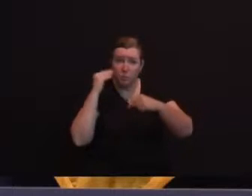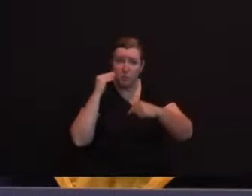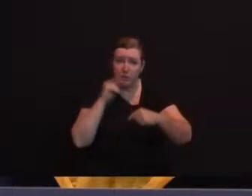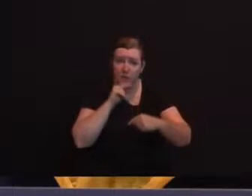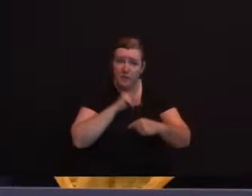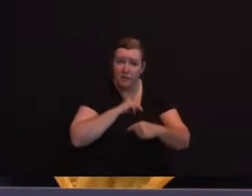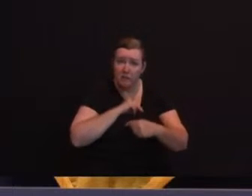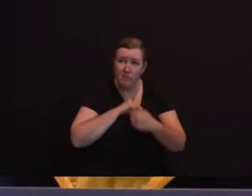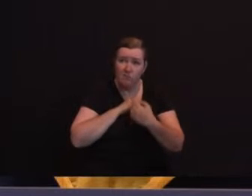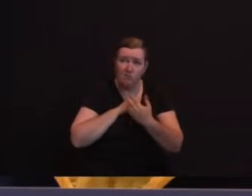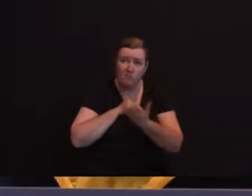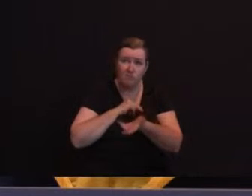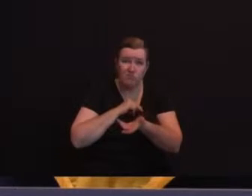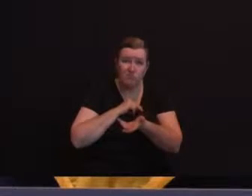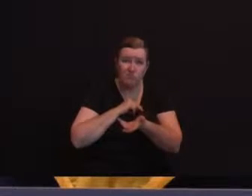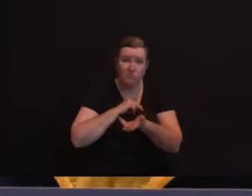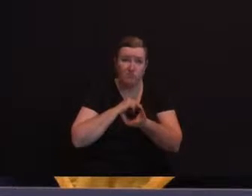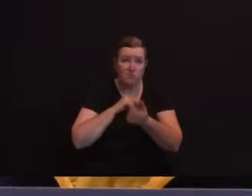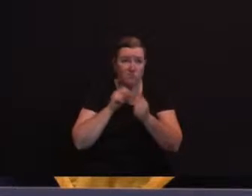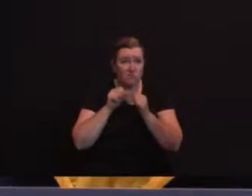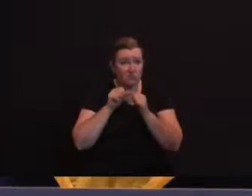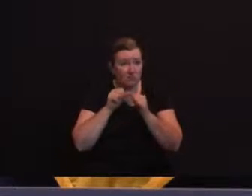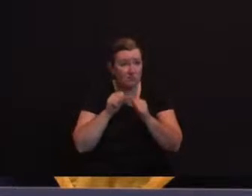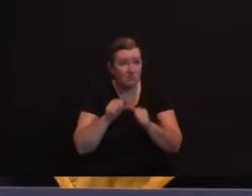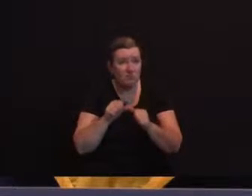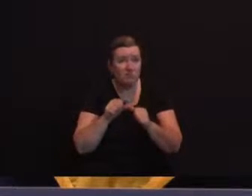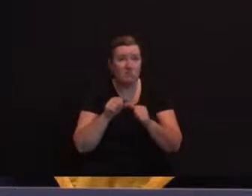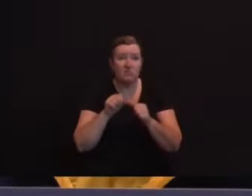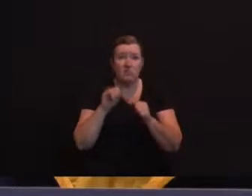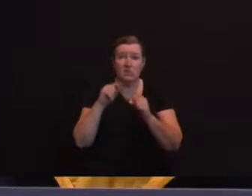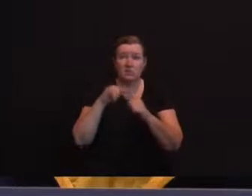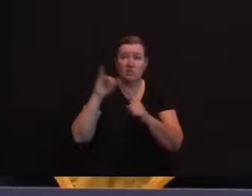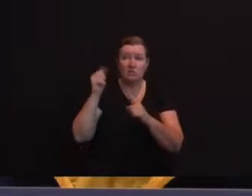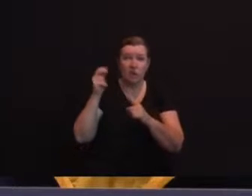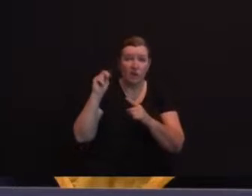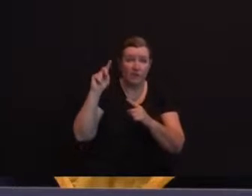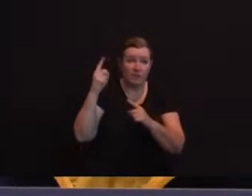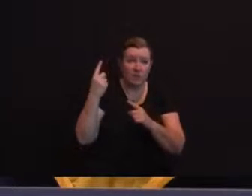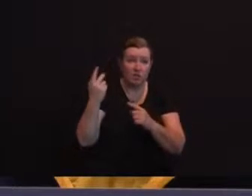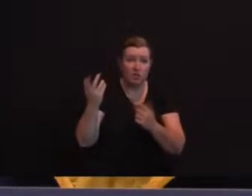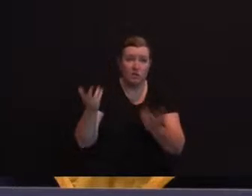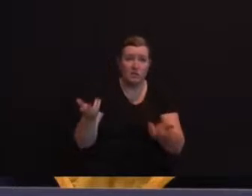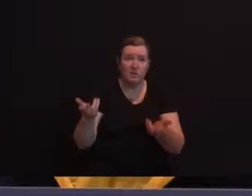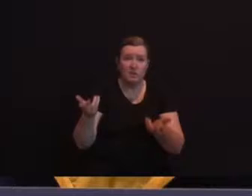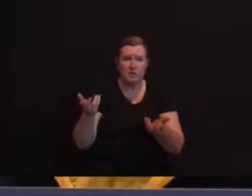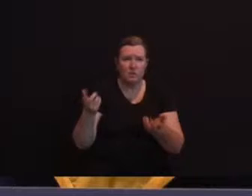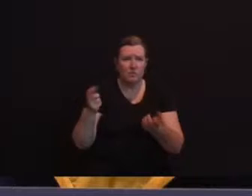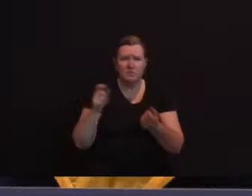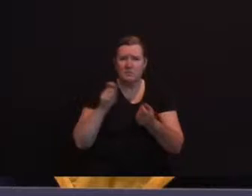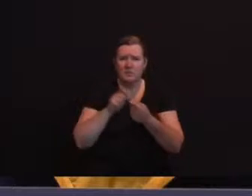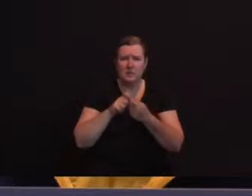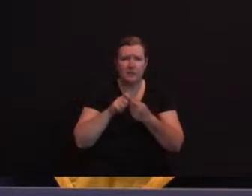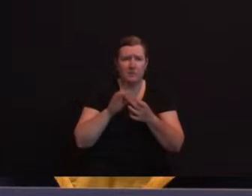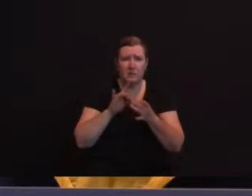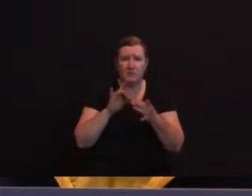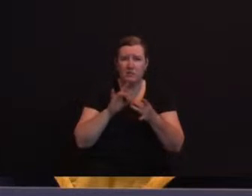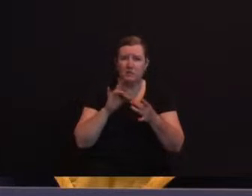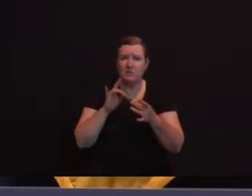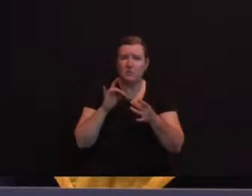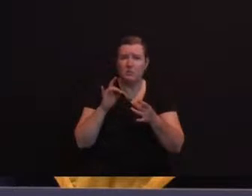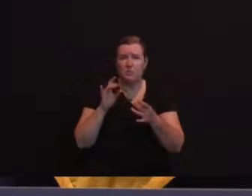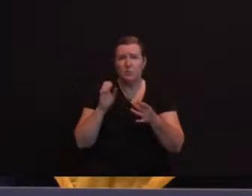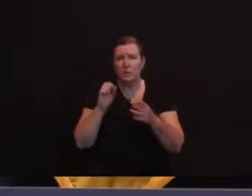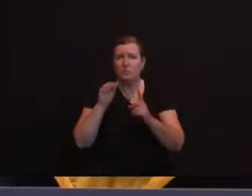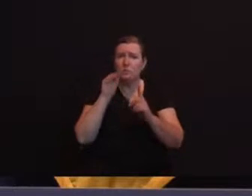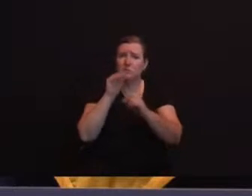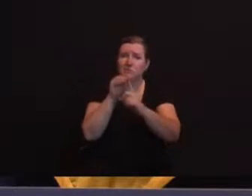least. What specifically you've mentioned some of it, but what do you want them to know? What do you want their parents